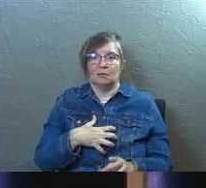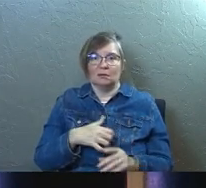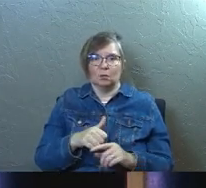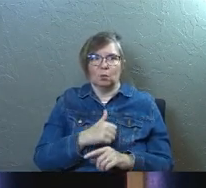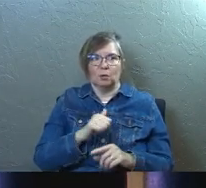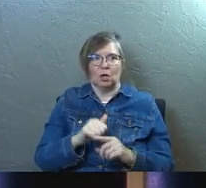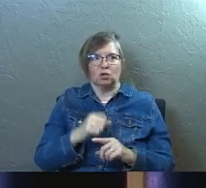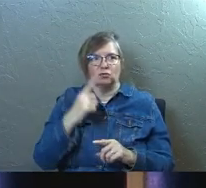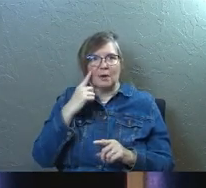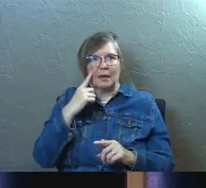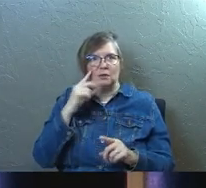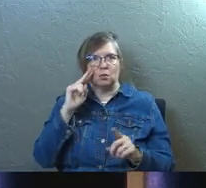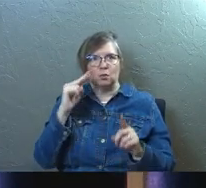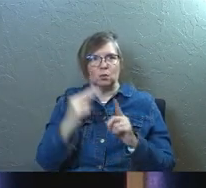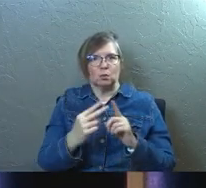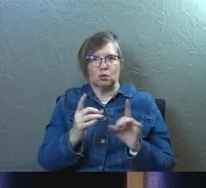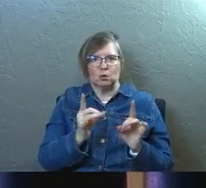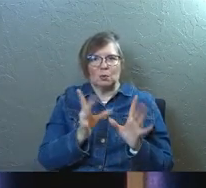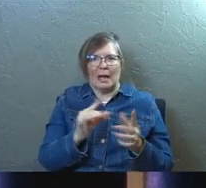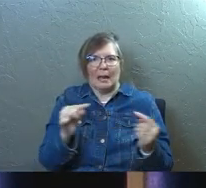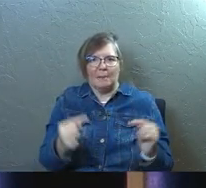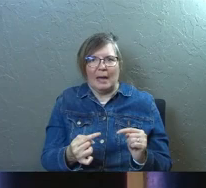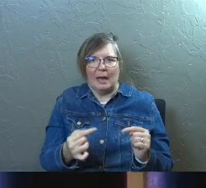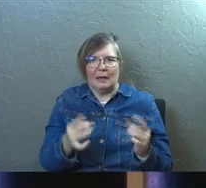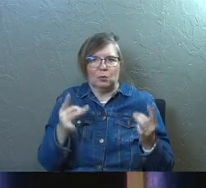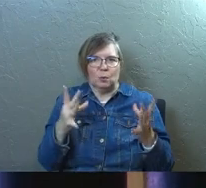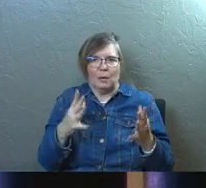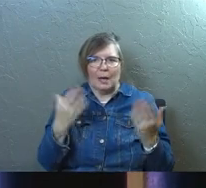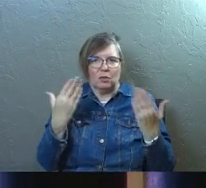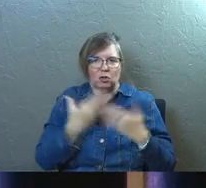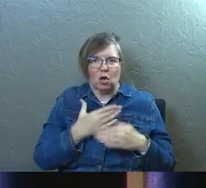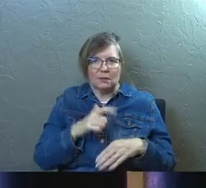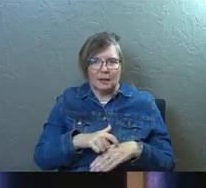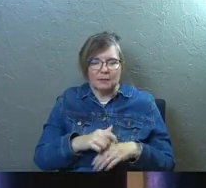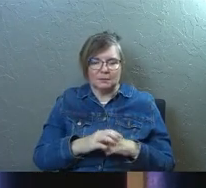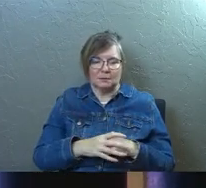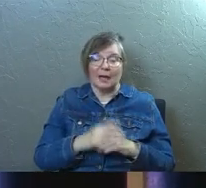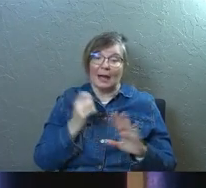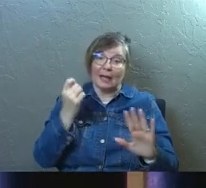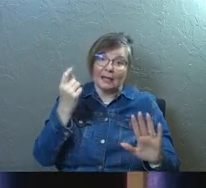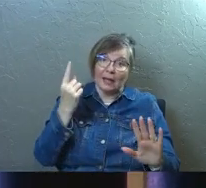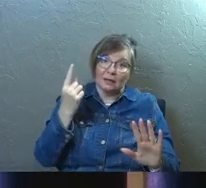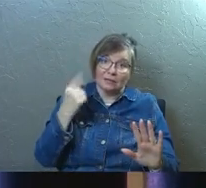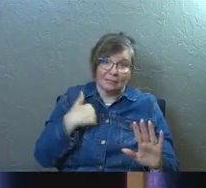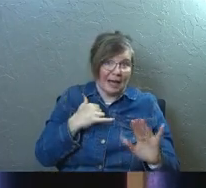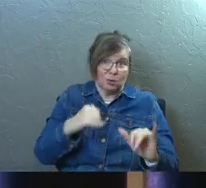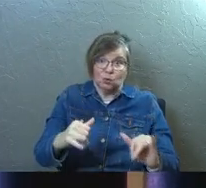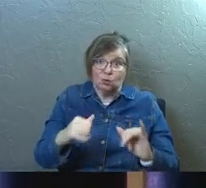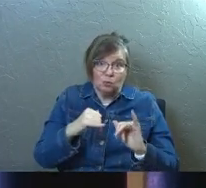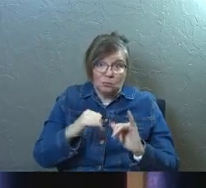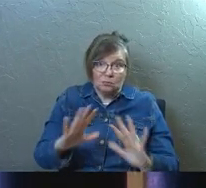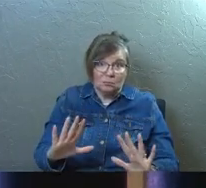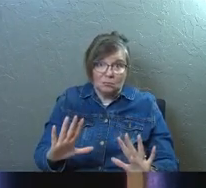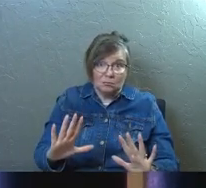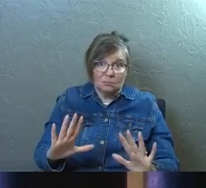We're trained to hate pain, hate dark times. And I get it. I do too.